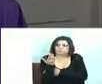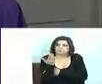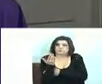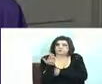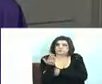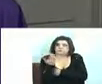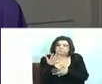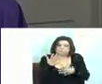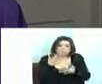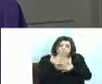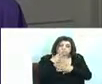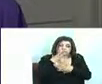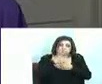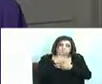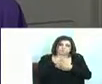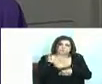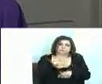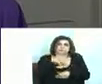Breathe in us.